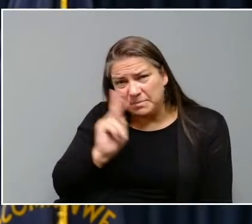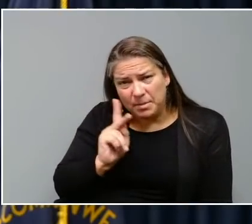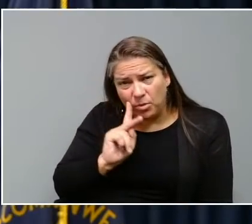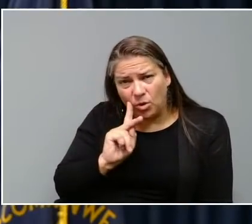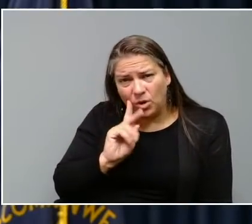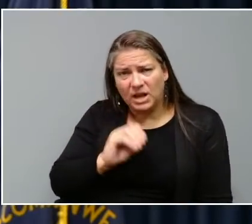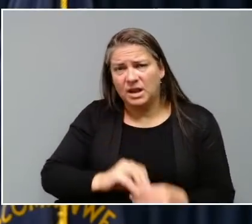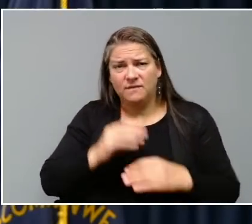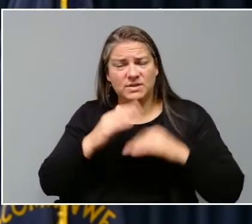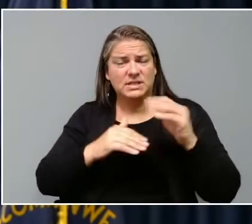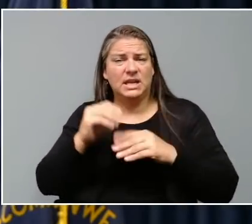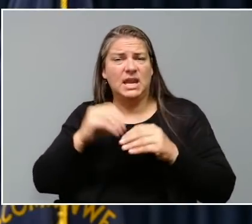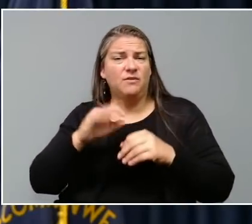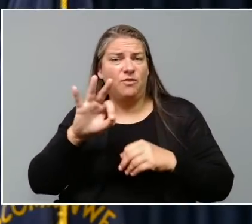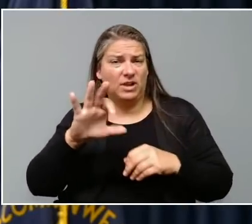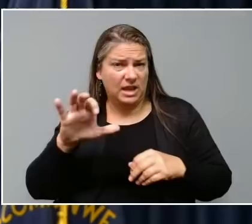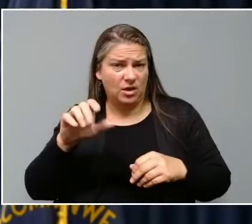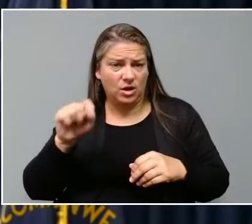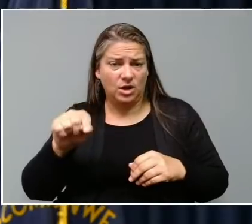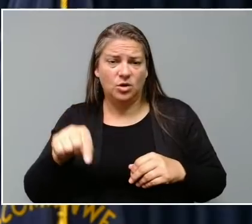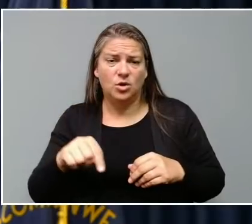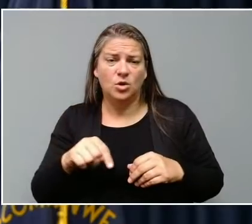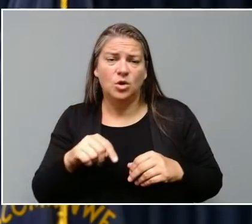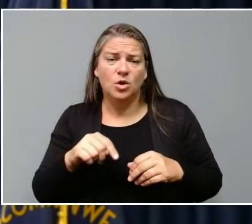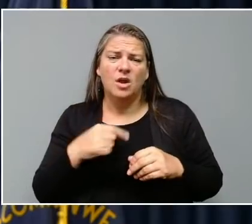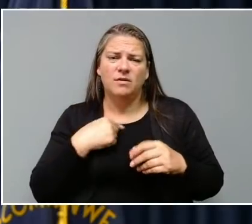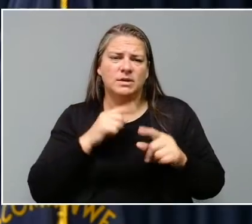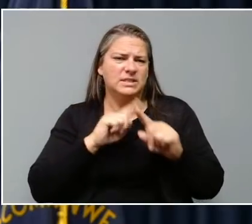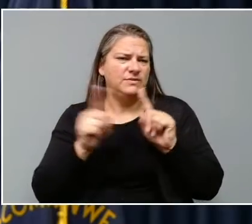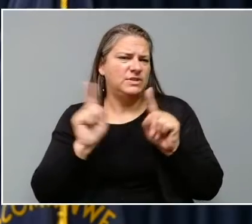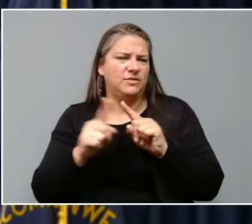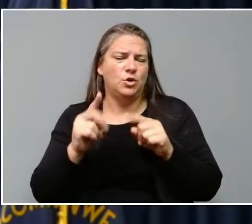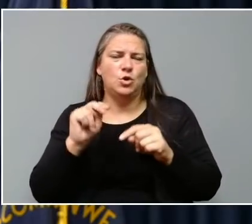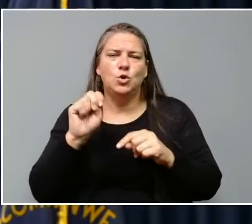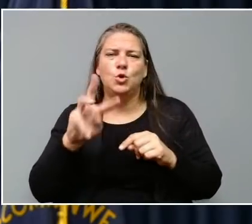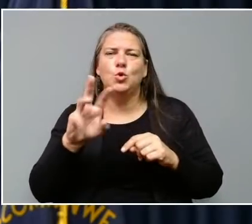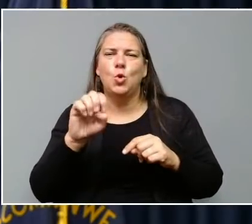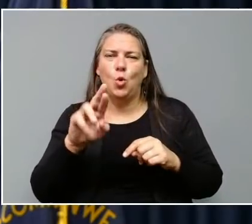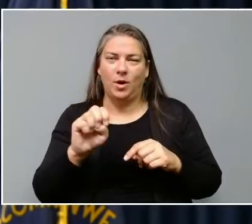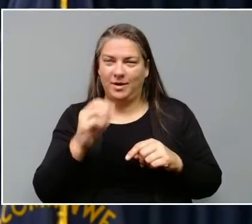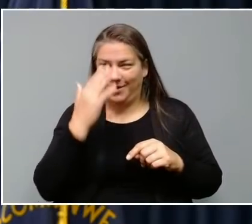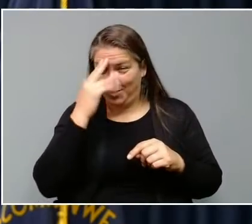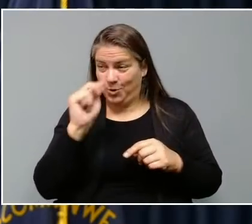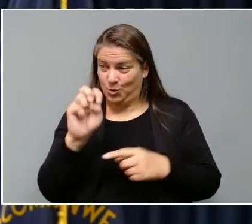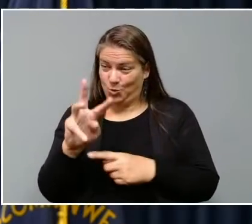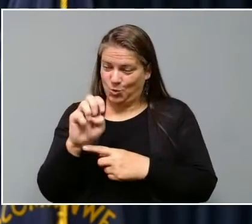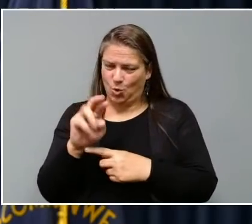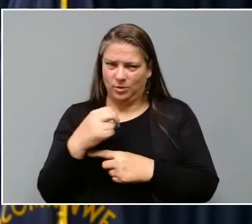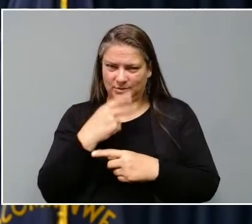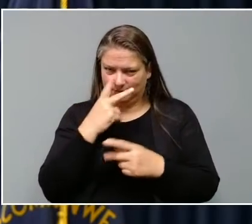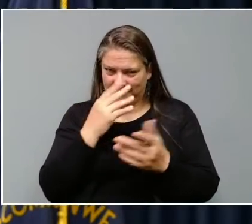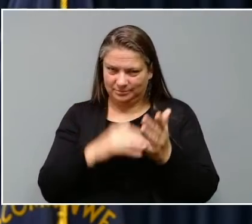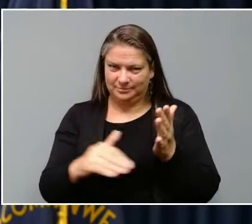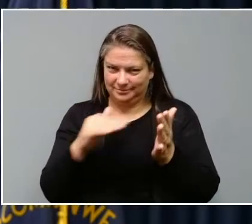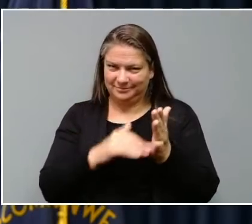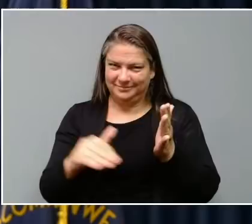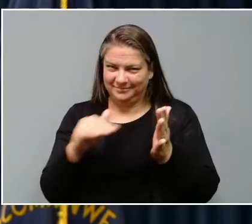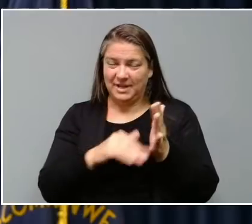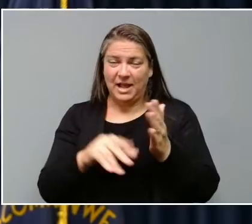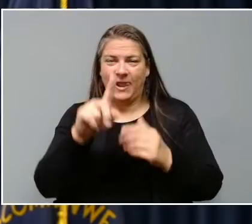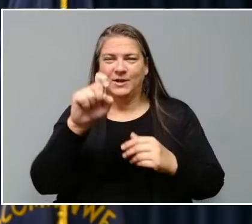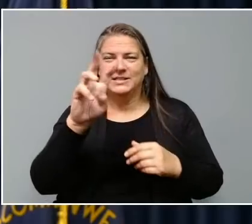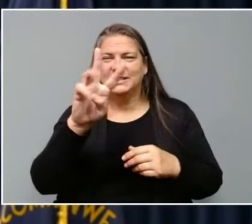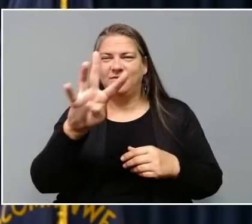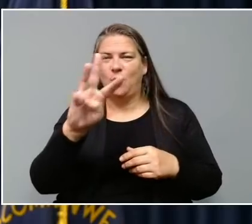Franklin. Nucor Tubular Products, we continue to see more Nucor and Nucor-related projects. $164 million tube mill,